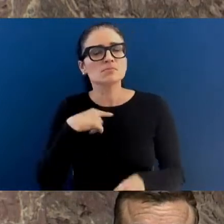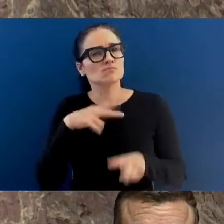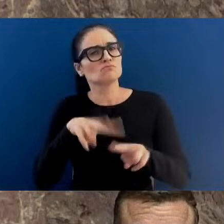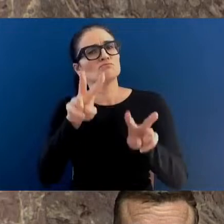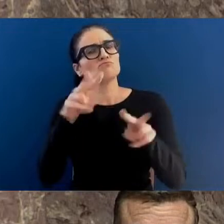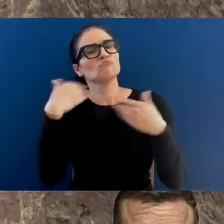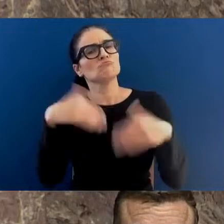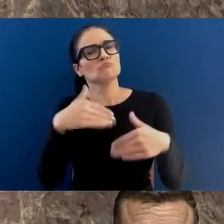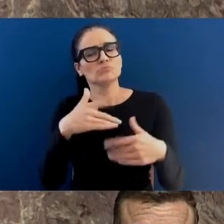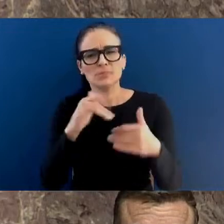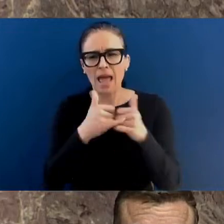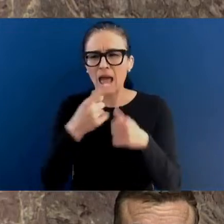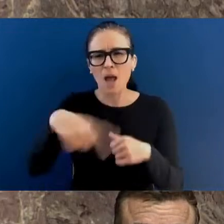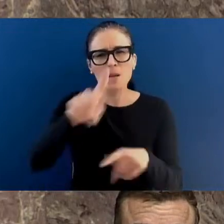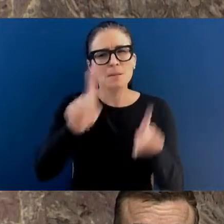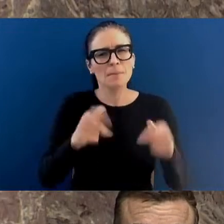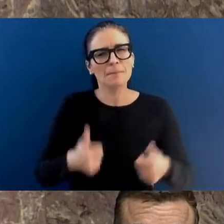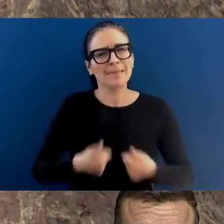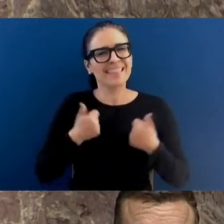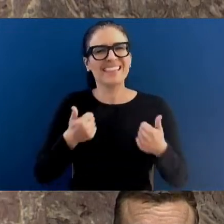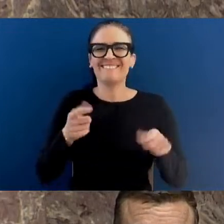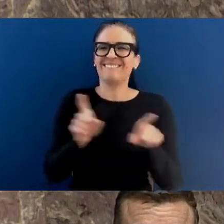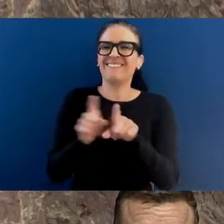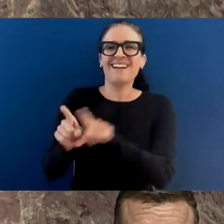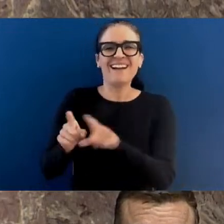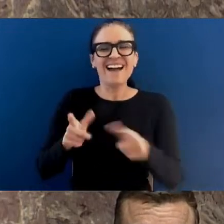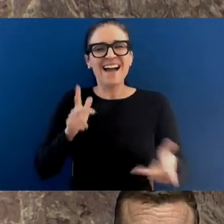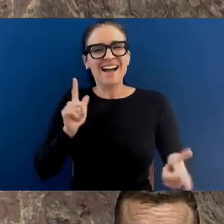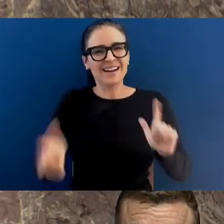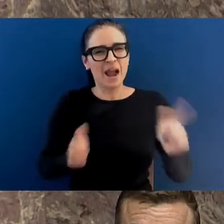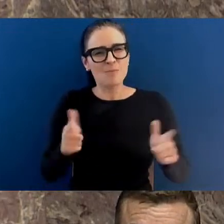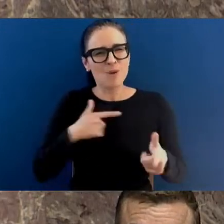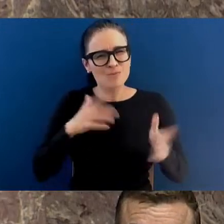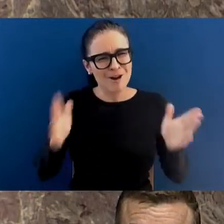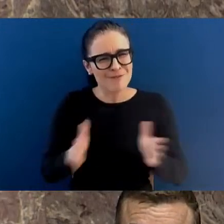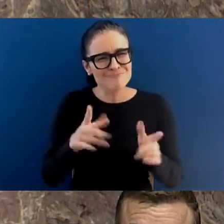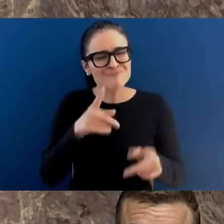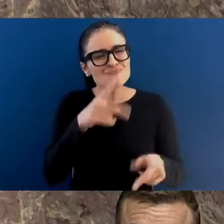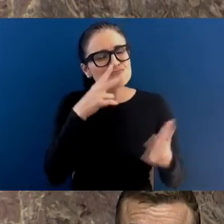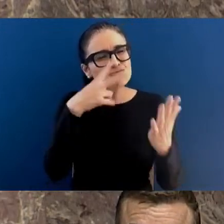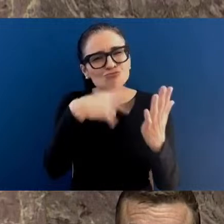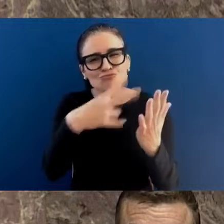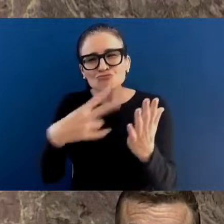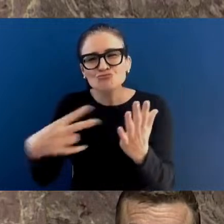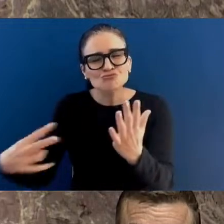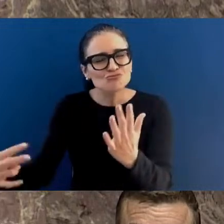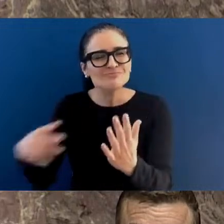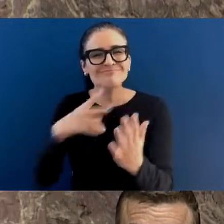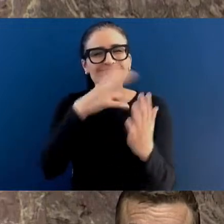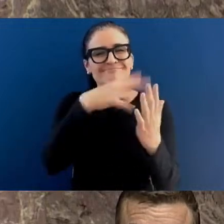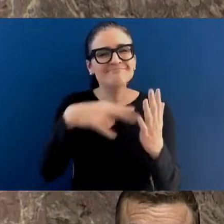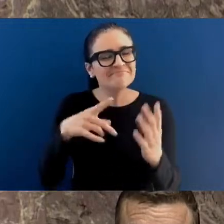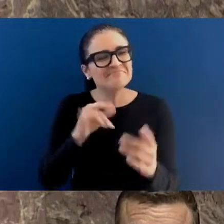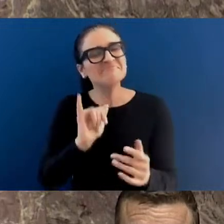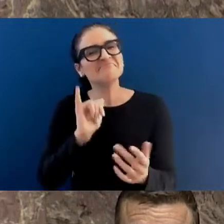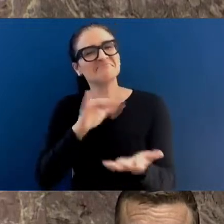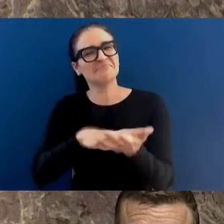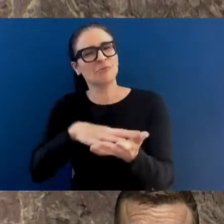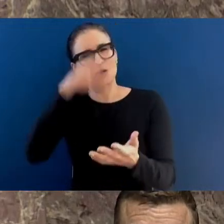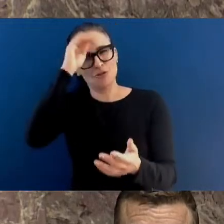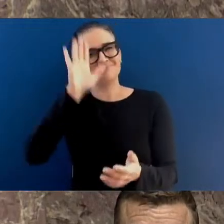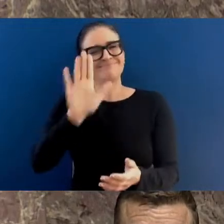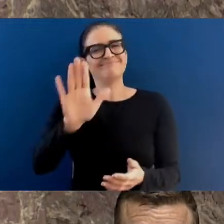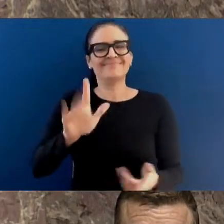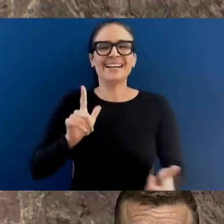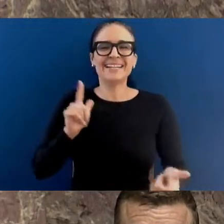up BC Cowboy Hall of Fame and find out more about the fascinating lives of these early pioneers, the challenges they've